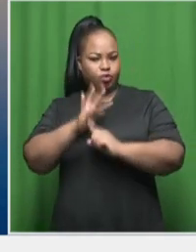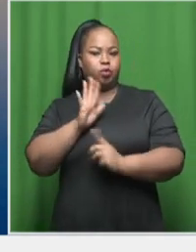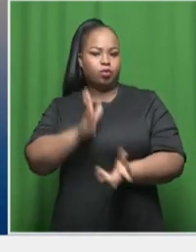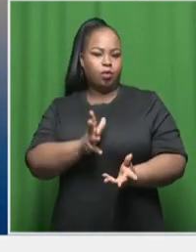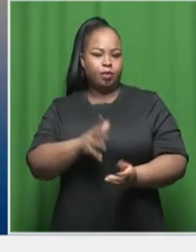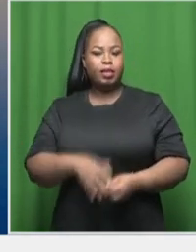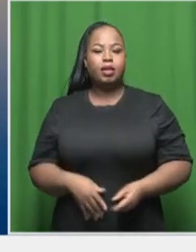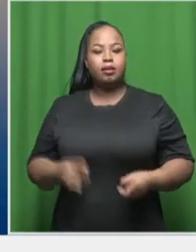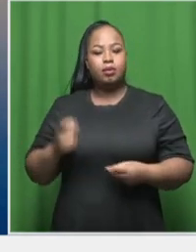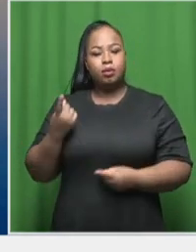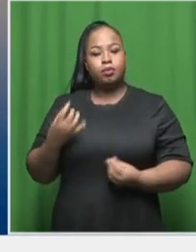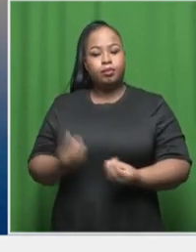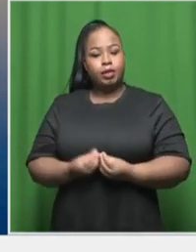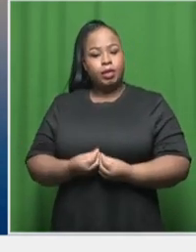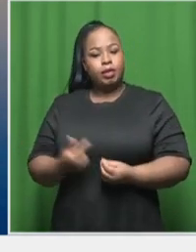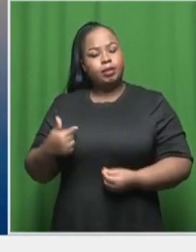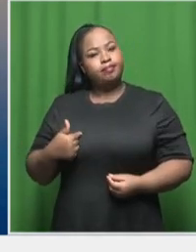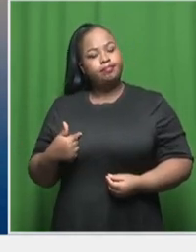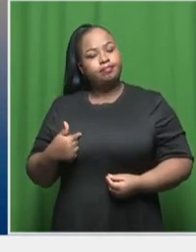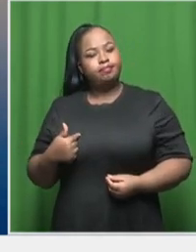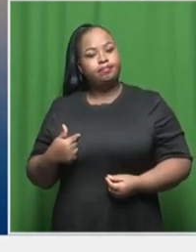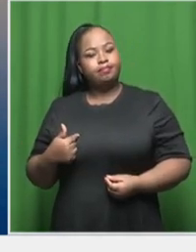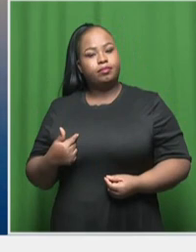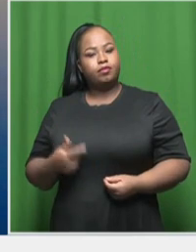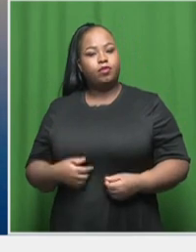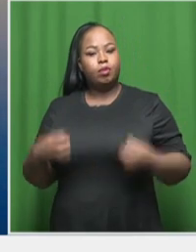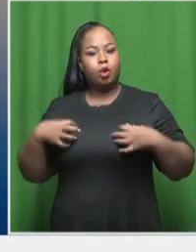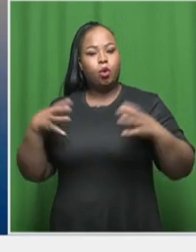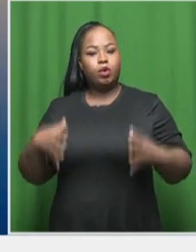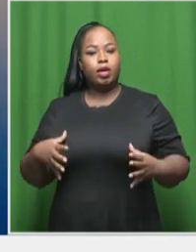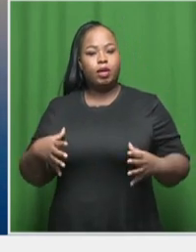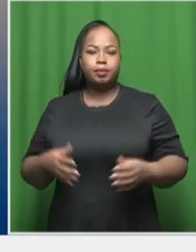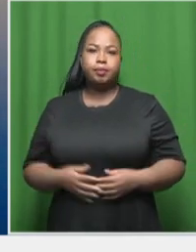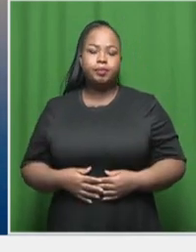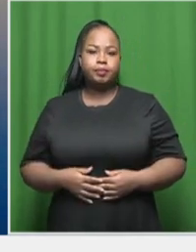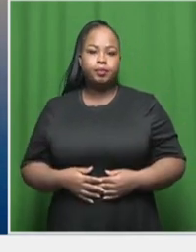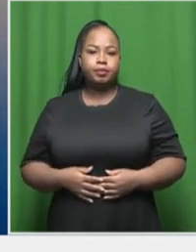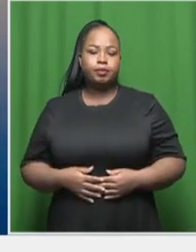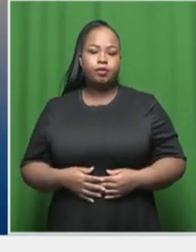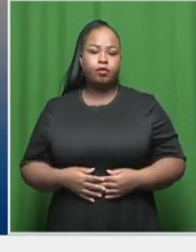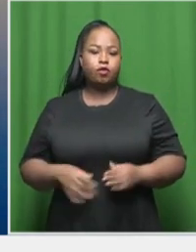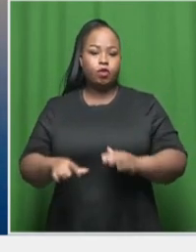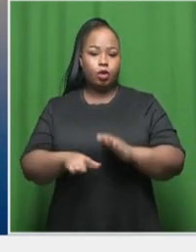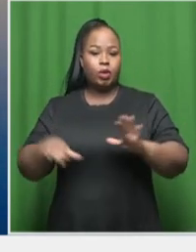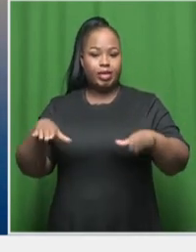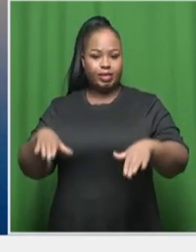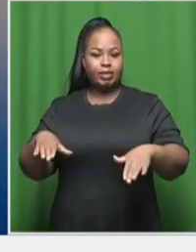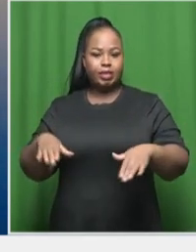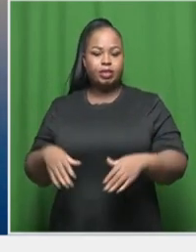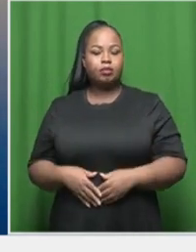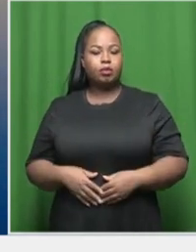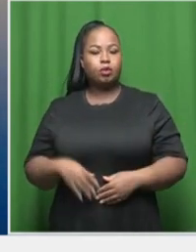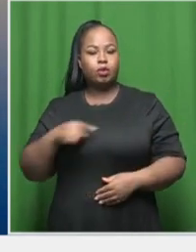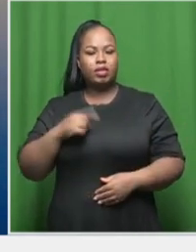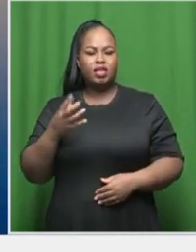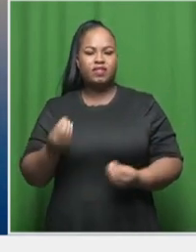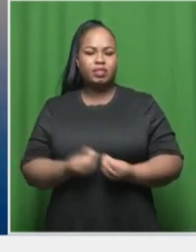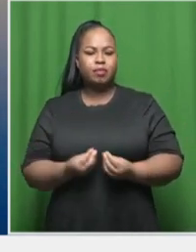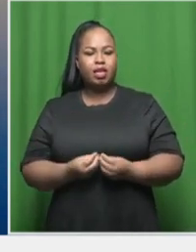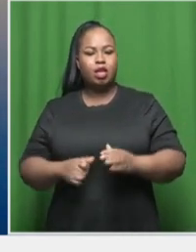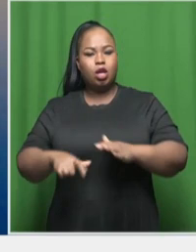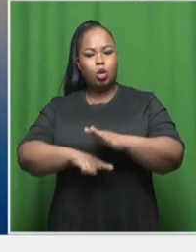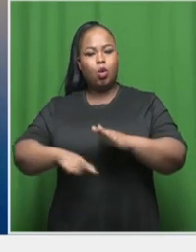But one thing that actually from the owner of the location basically has something called local